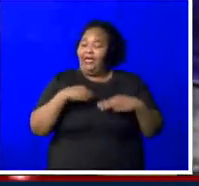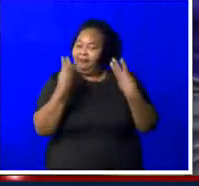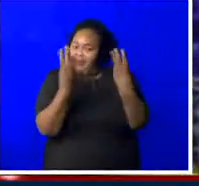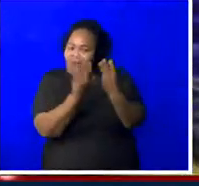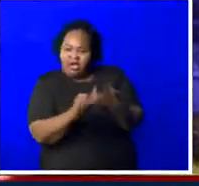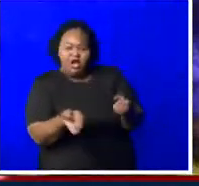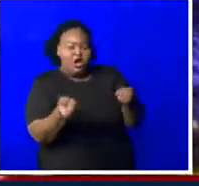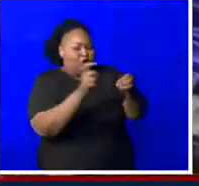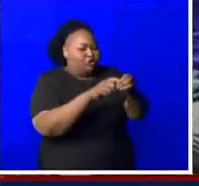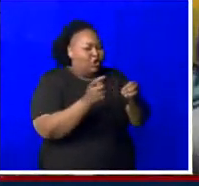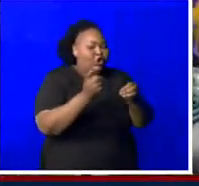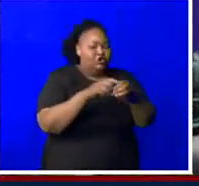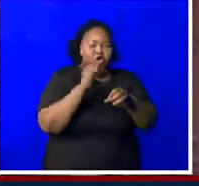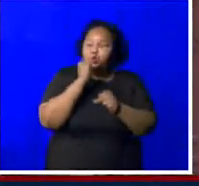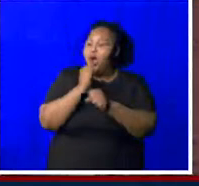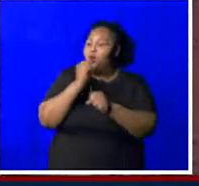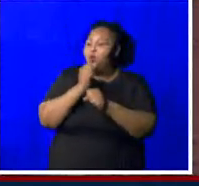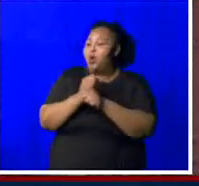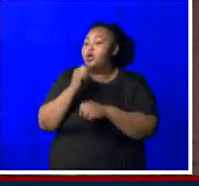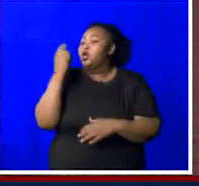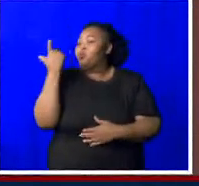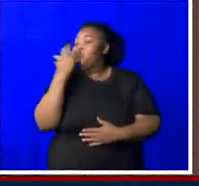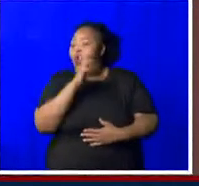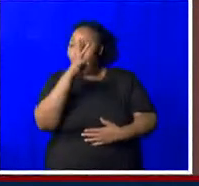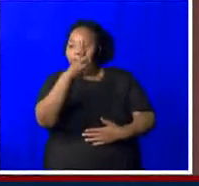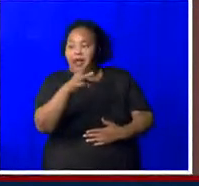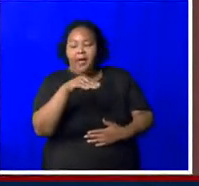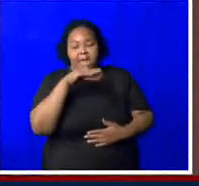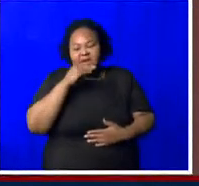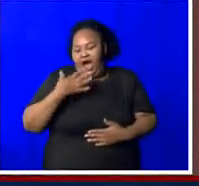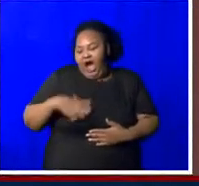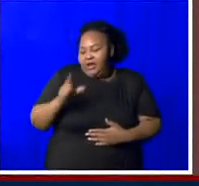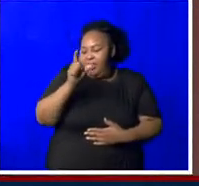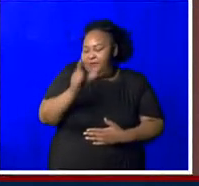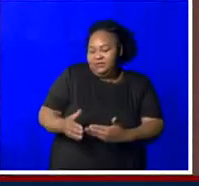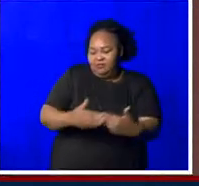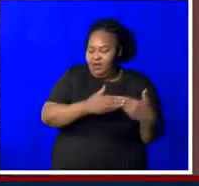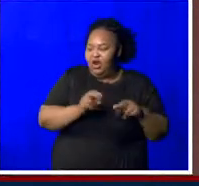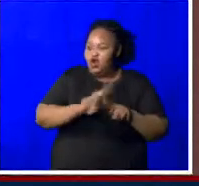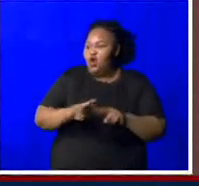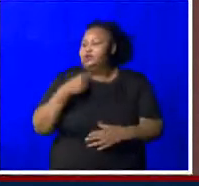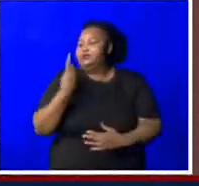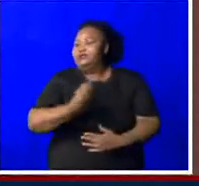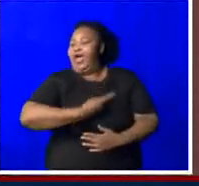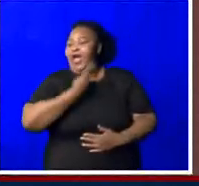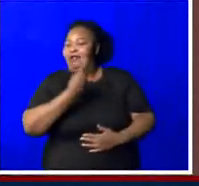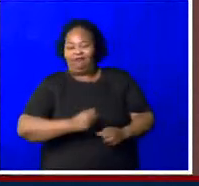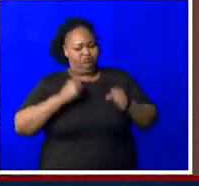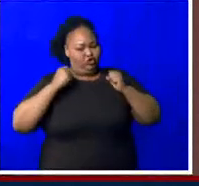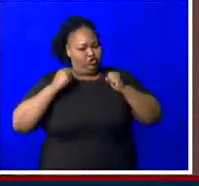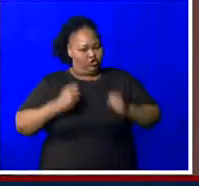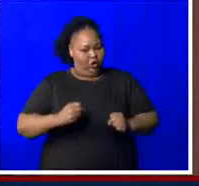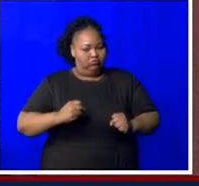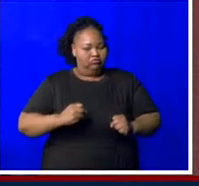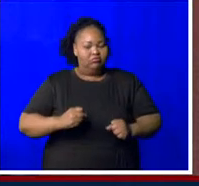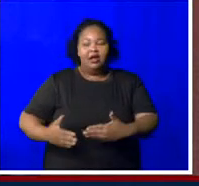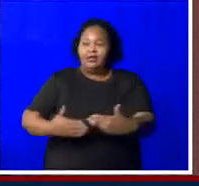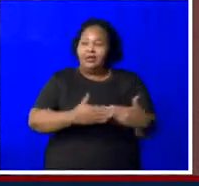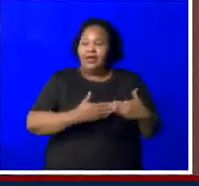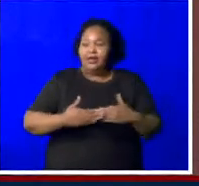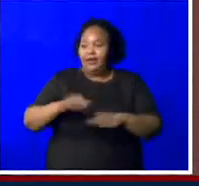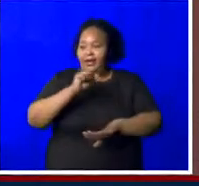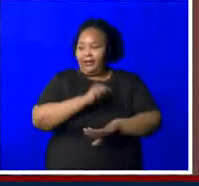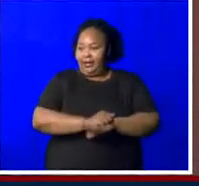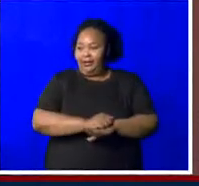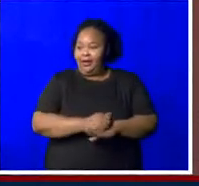don't need you to take care of them. They can take care of themselves. And I'm hoping that young men, you're able to show that